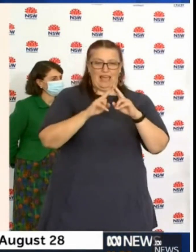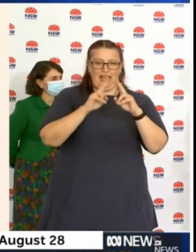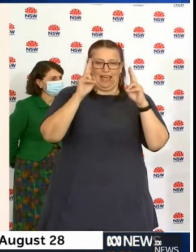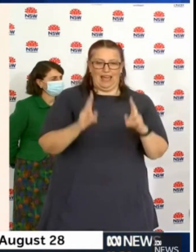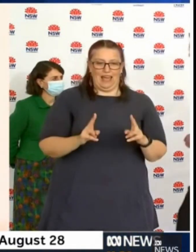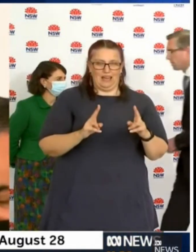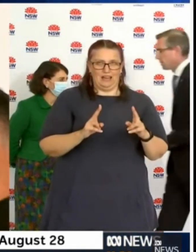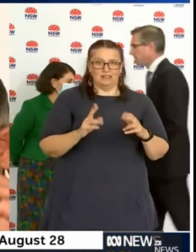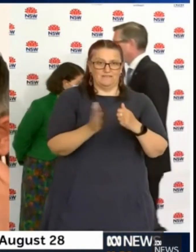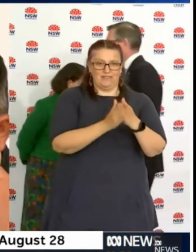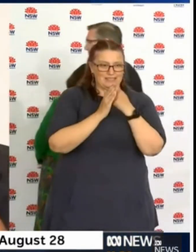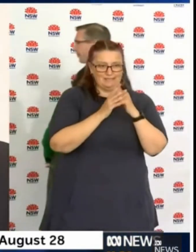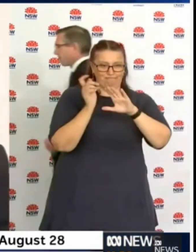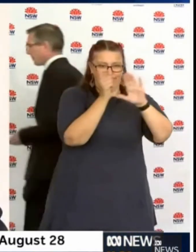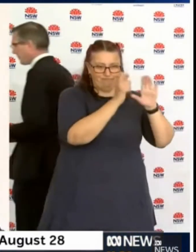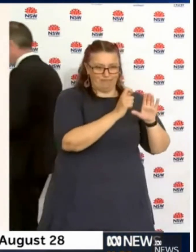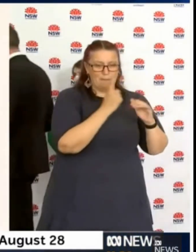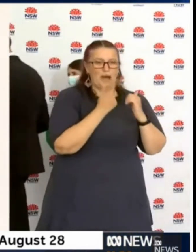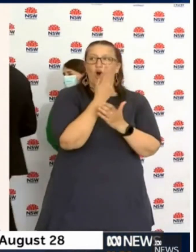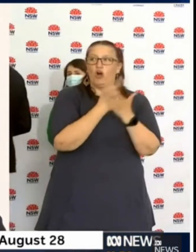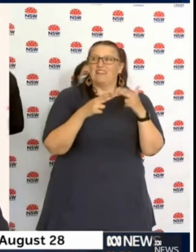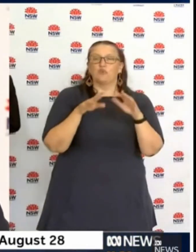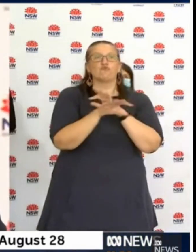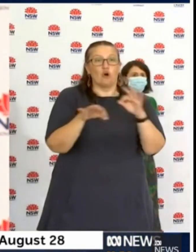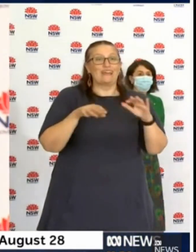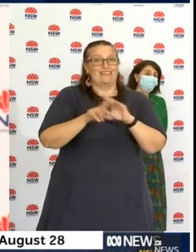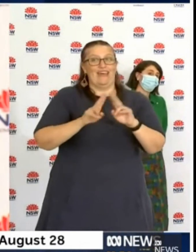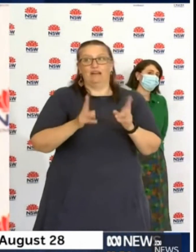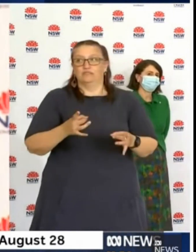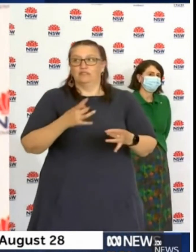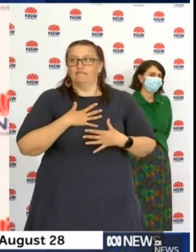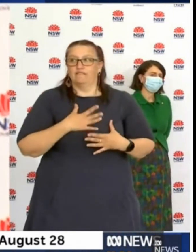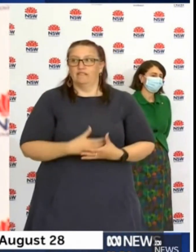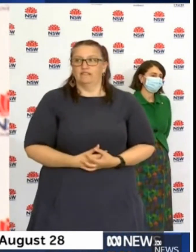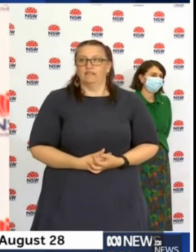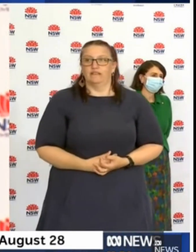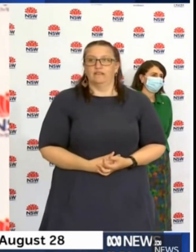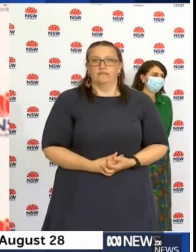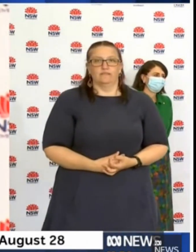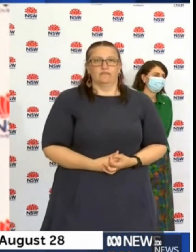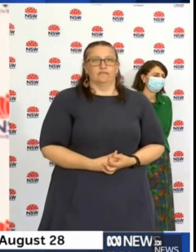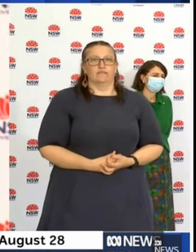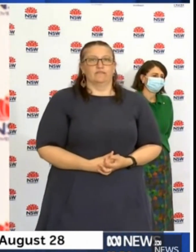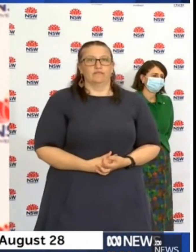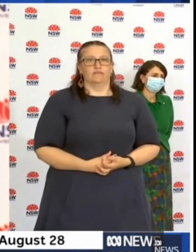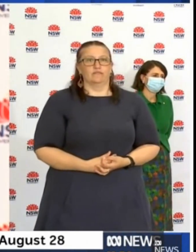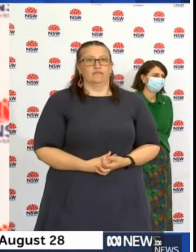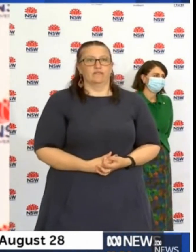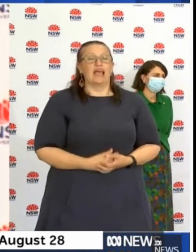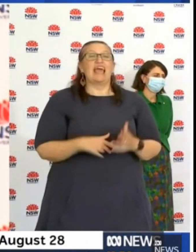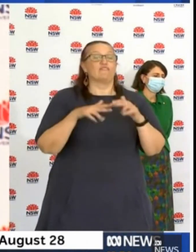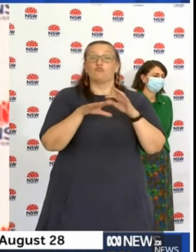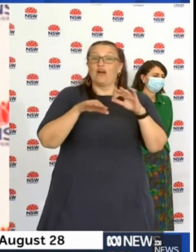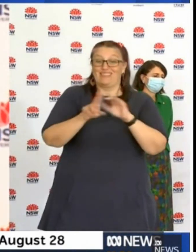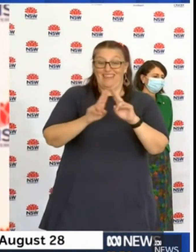house. On construction, people can have traders in to do renos, but they can't be in the house. Where are people supposed to go if